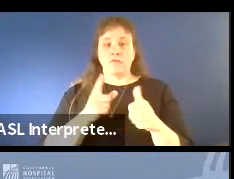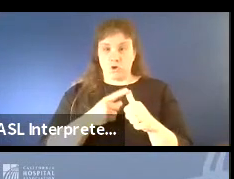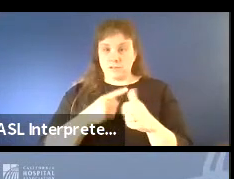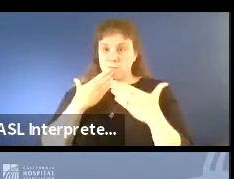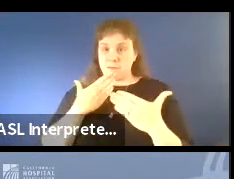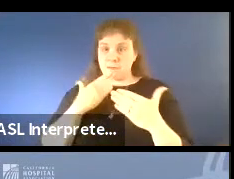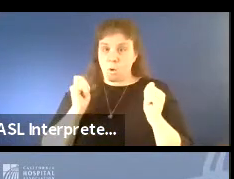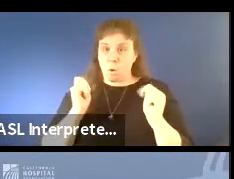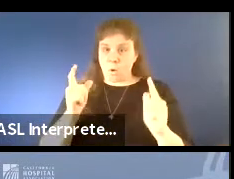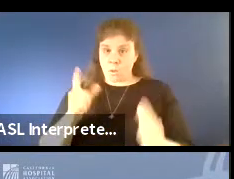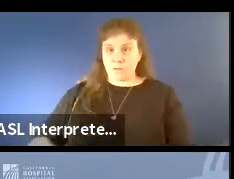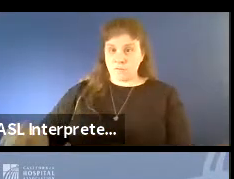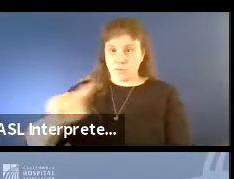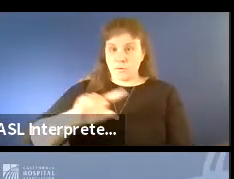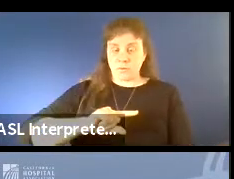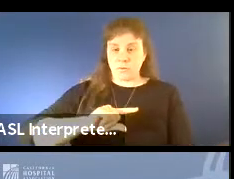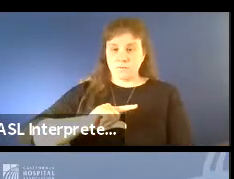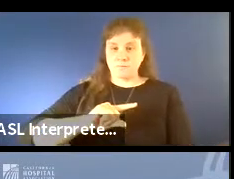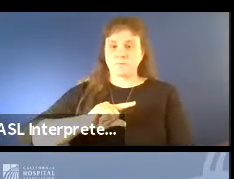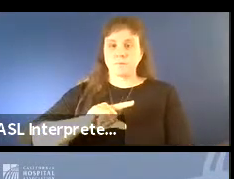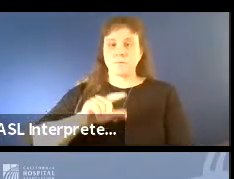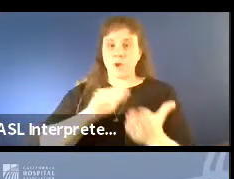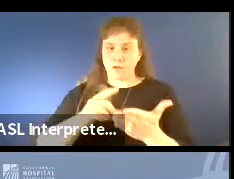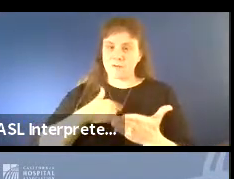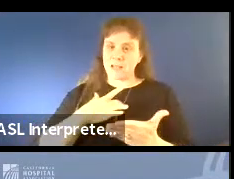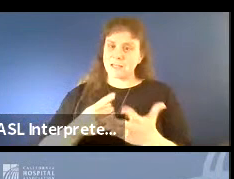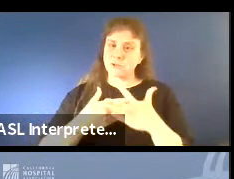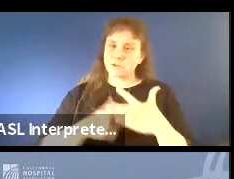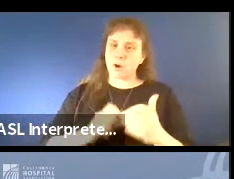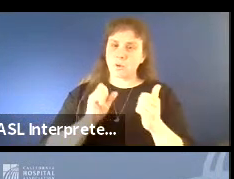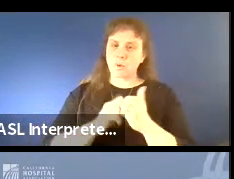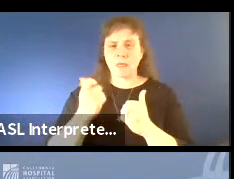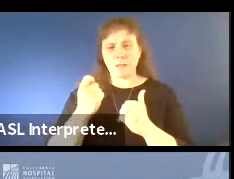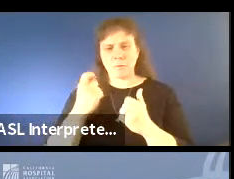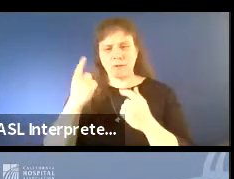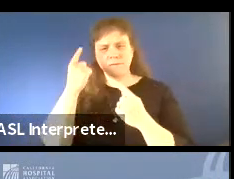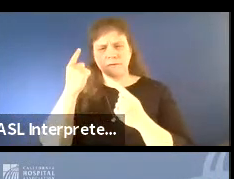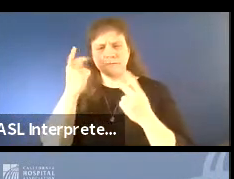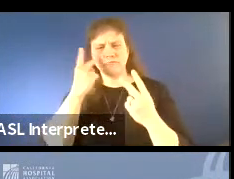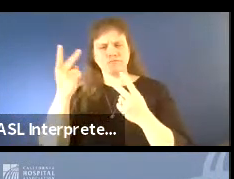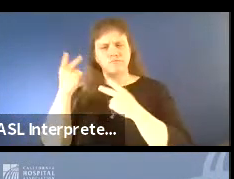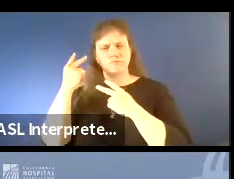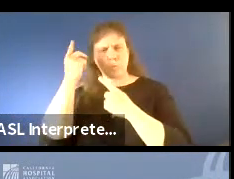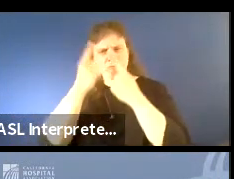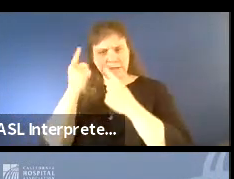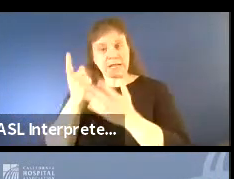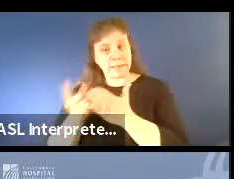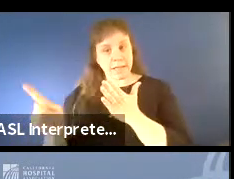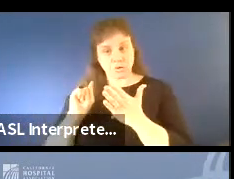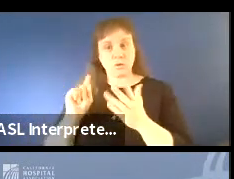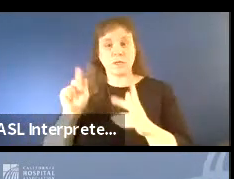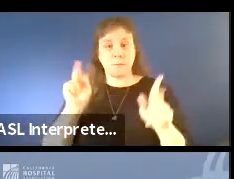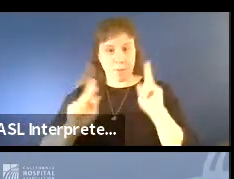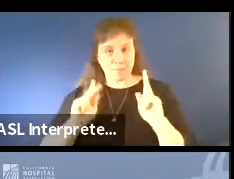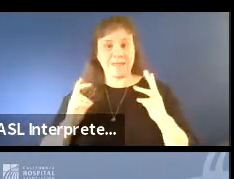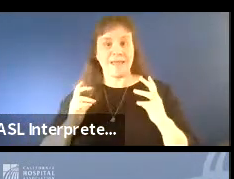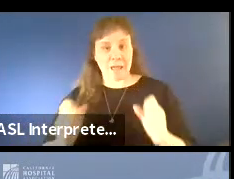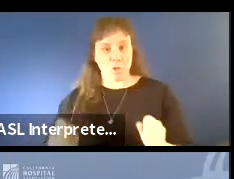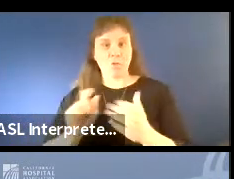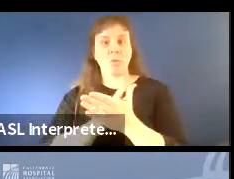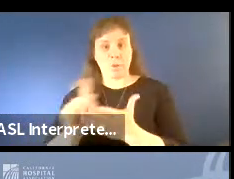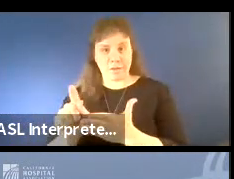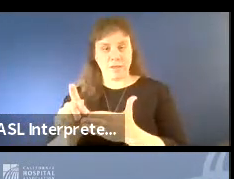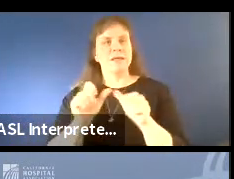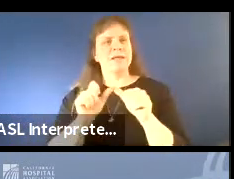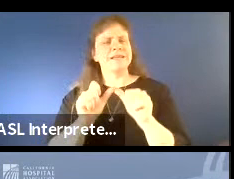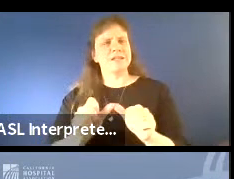you. And, often I like to start with a little bit of reflection. And last week was Public Health Week, and, just continuing